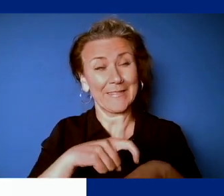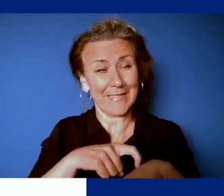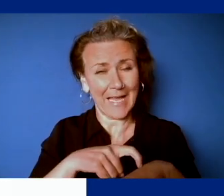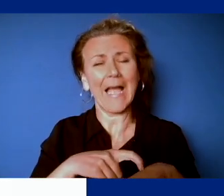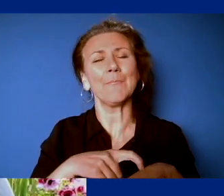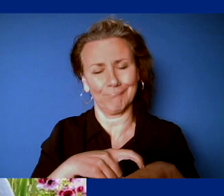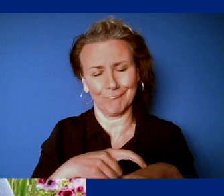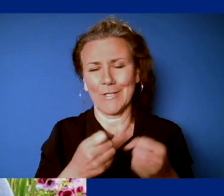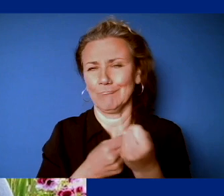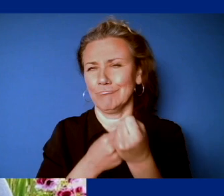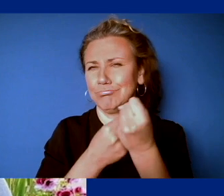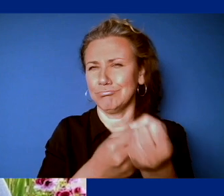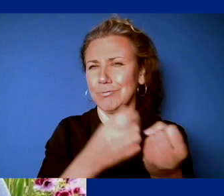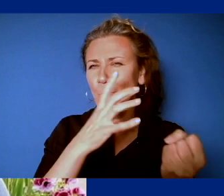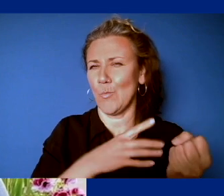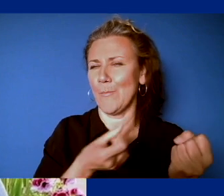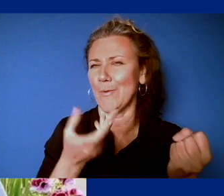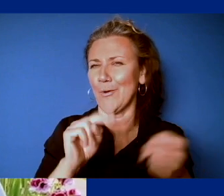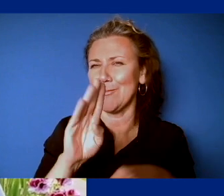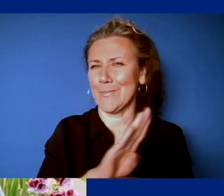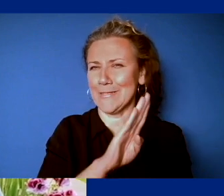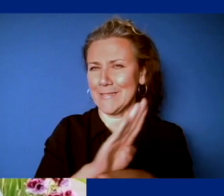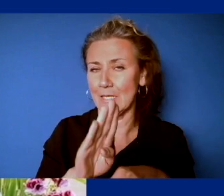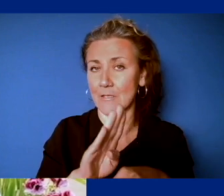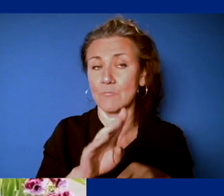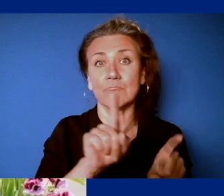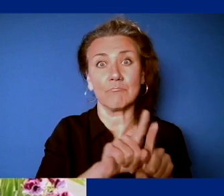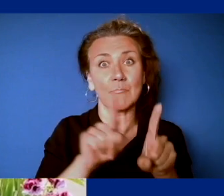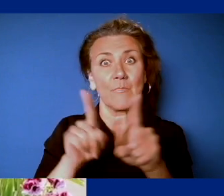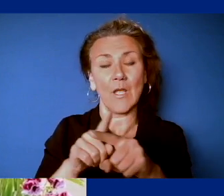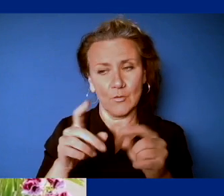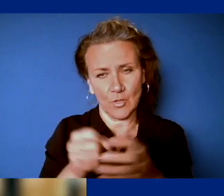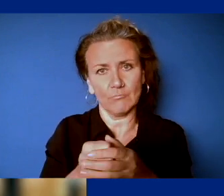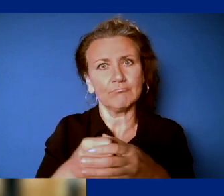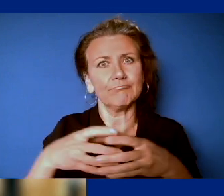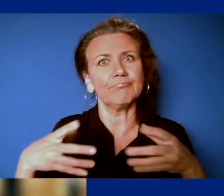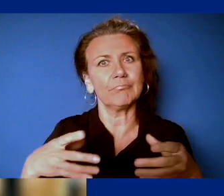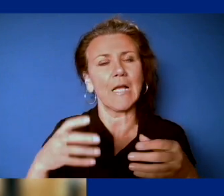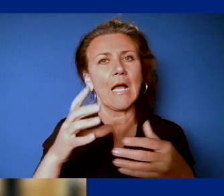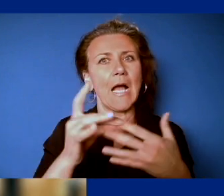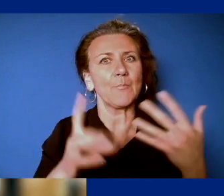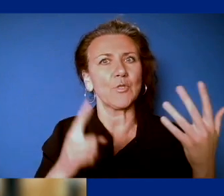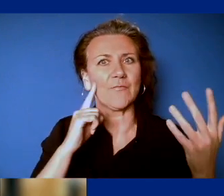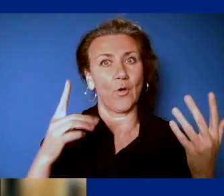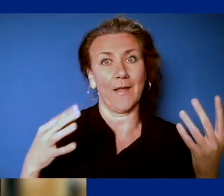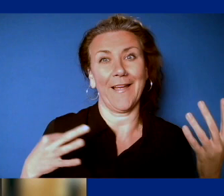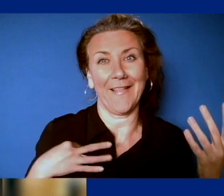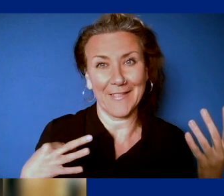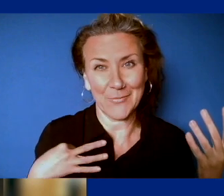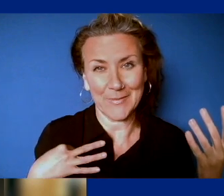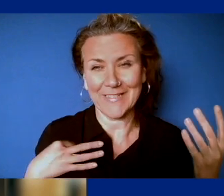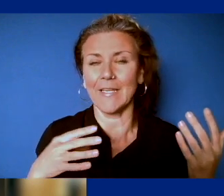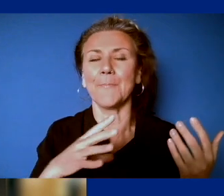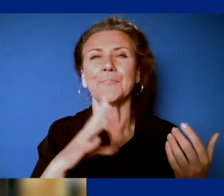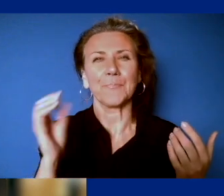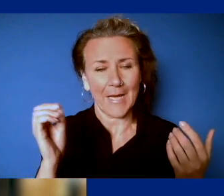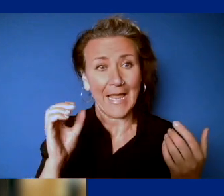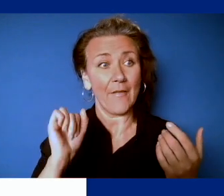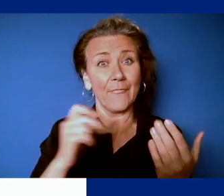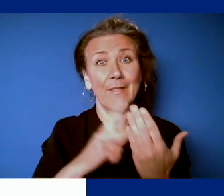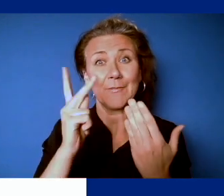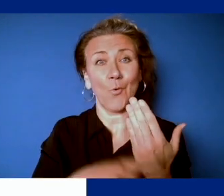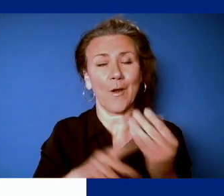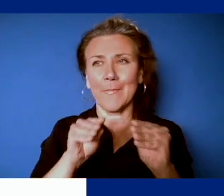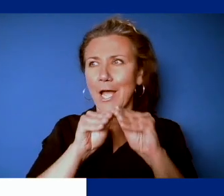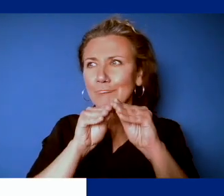women-owned businesses. We have also significantly expanded our eligibility criteria. We have moved our